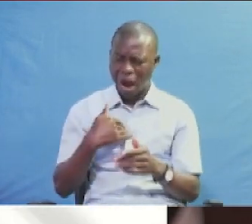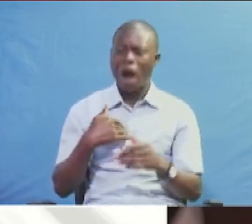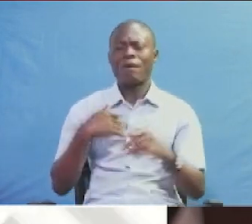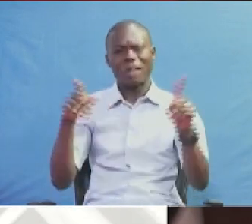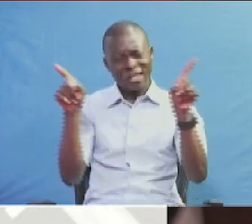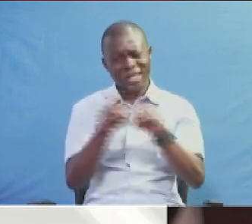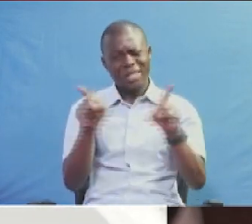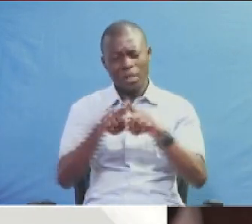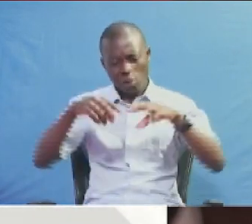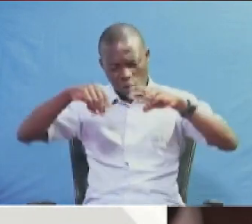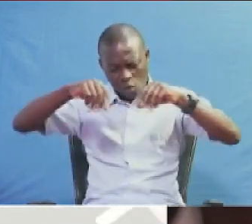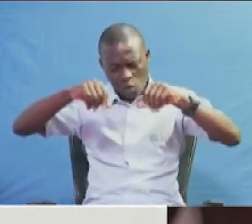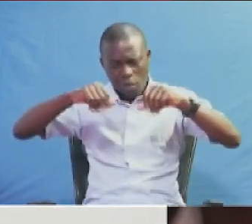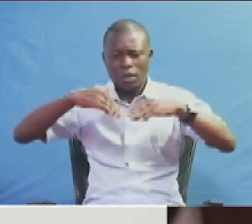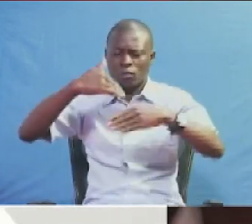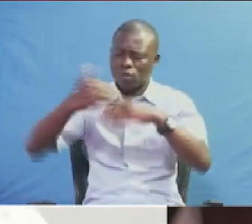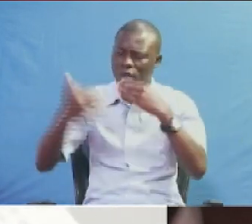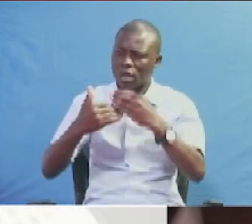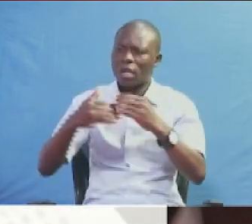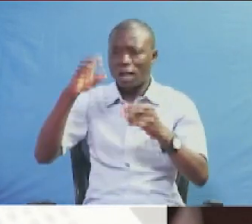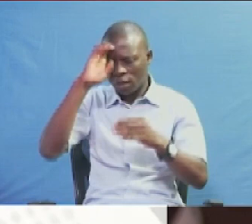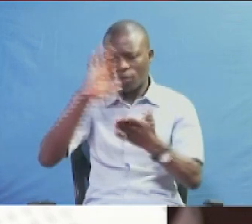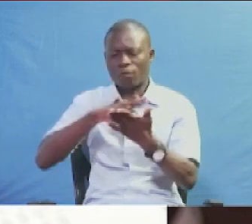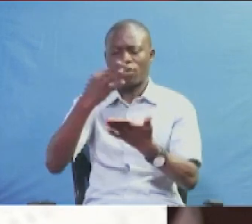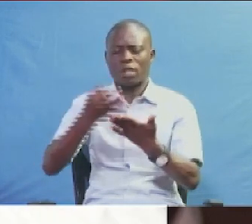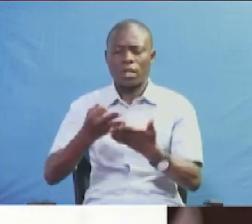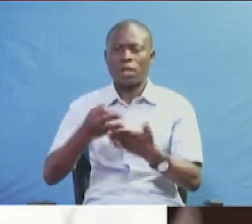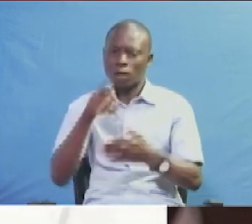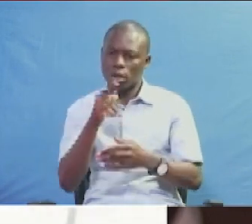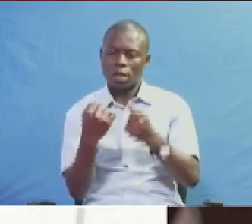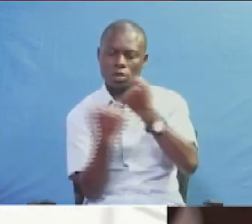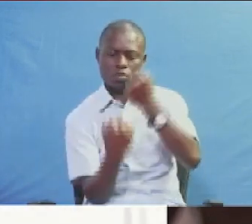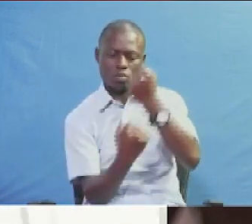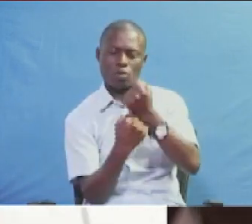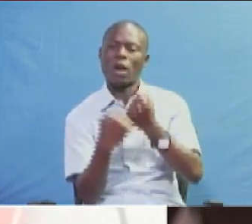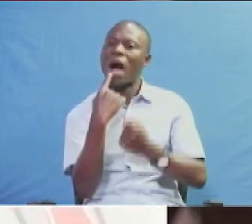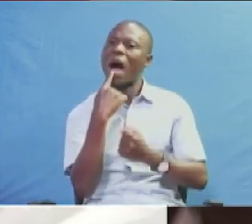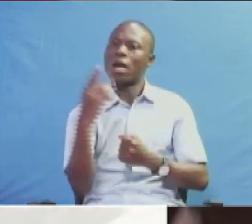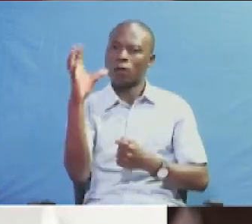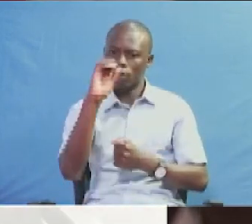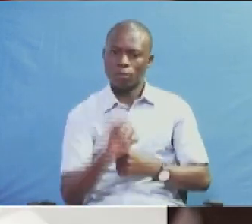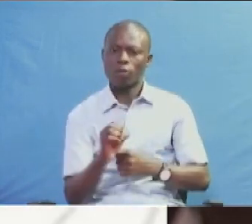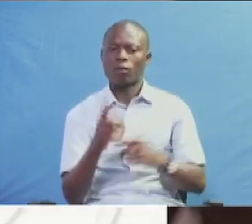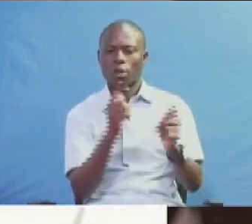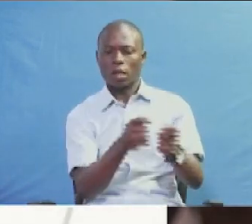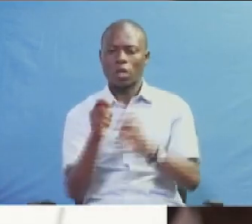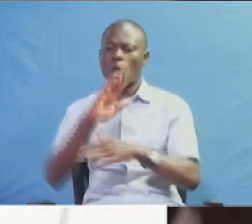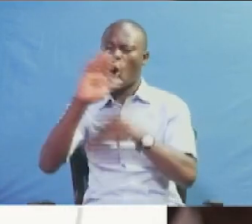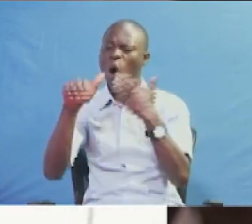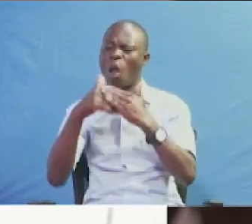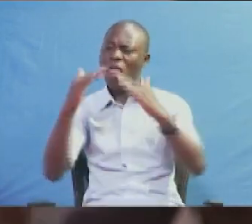of education infrastructure and facilities. We support the 100% transition at all